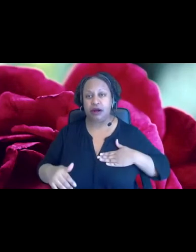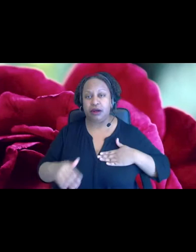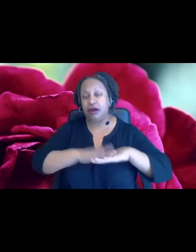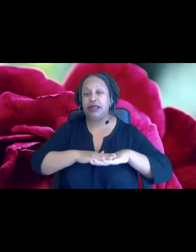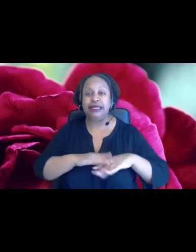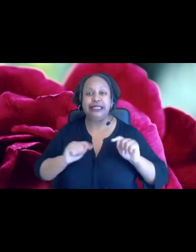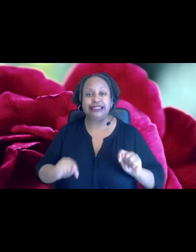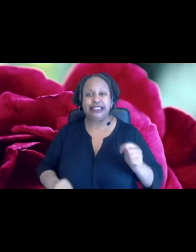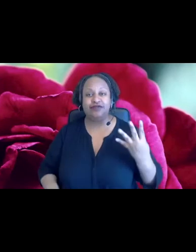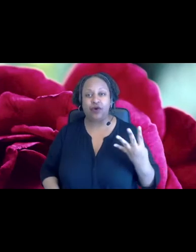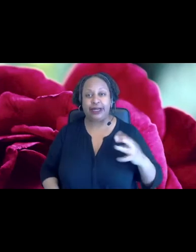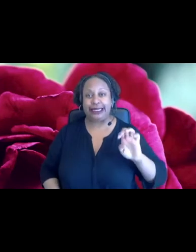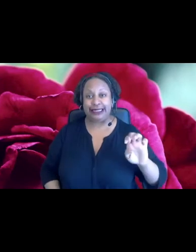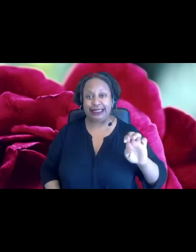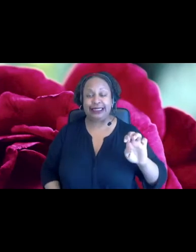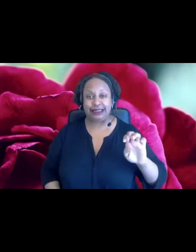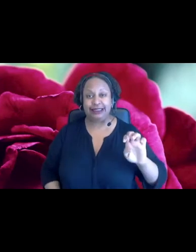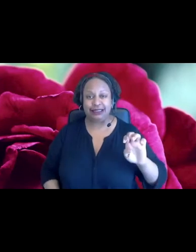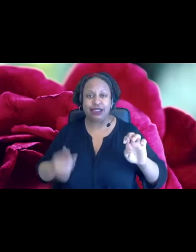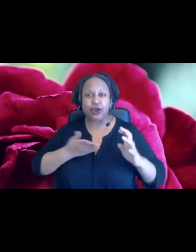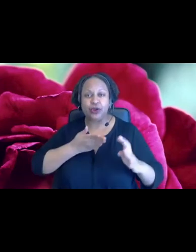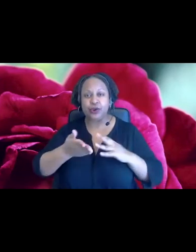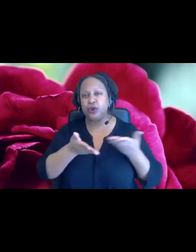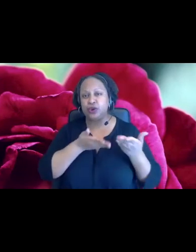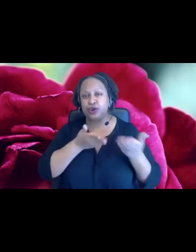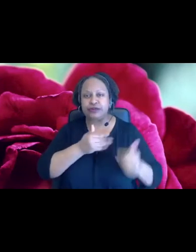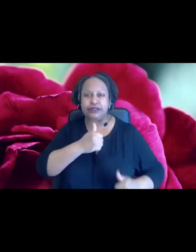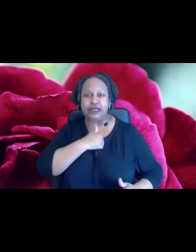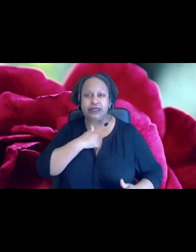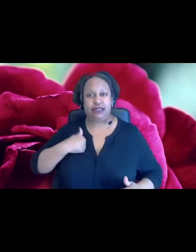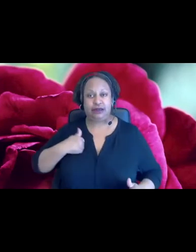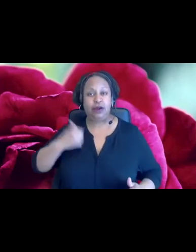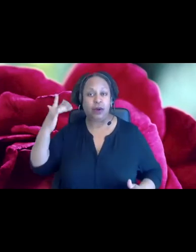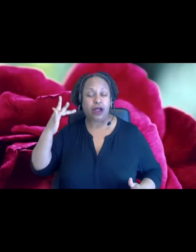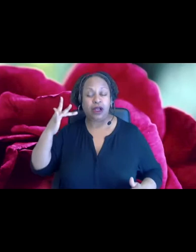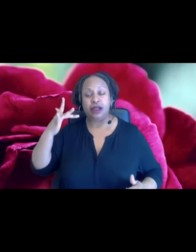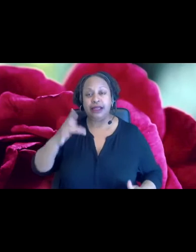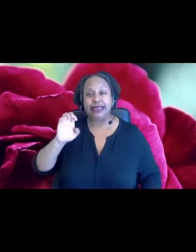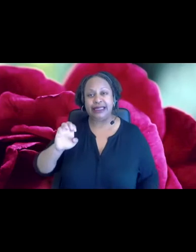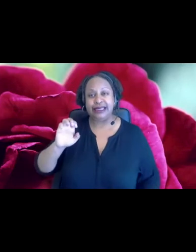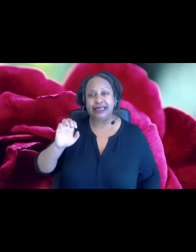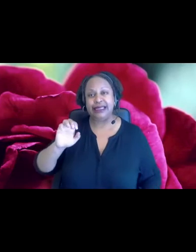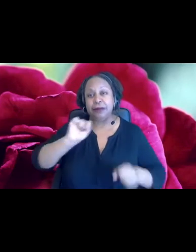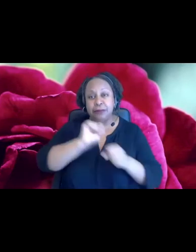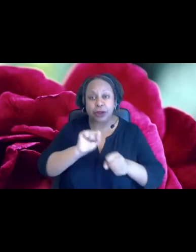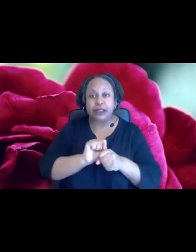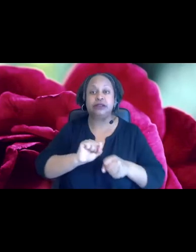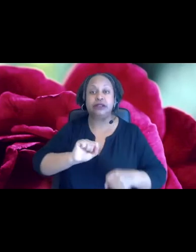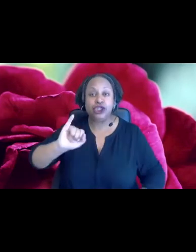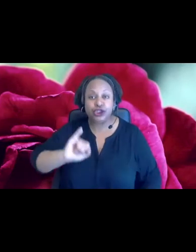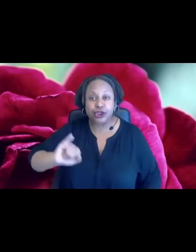slip, which would report any employment insurance amounts received and any of those